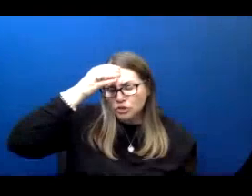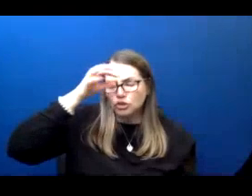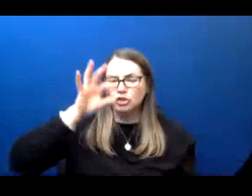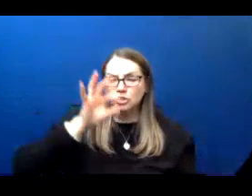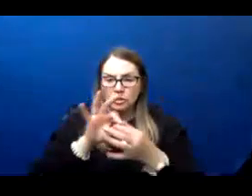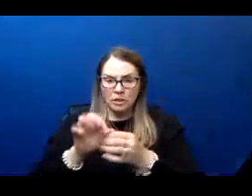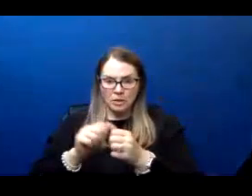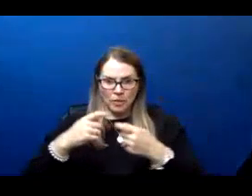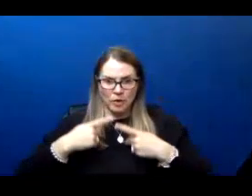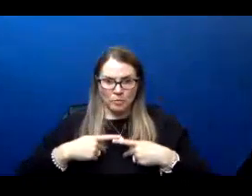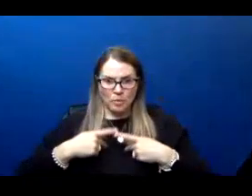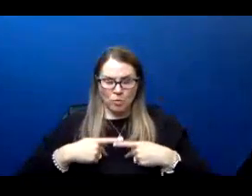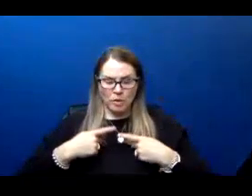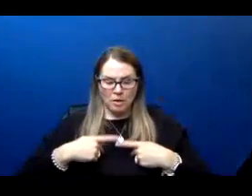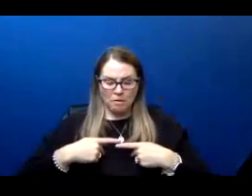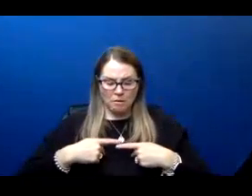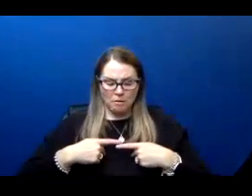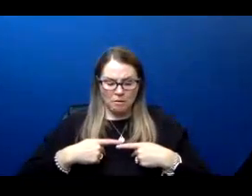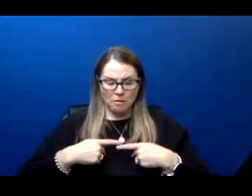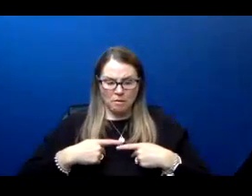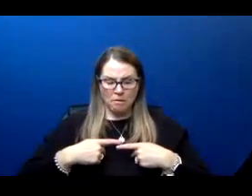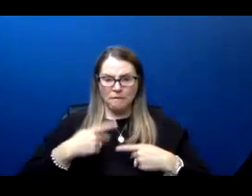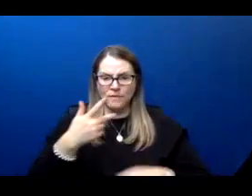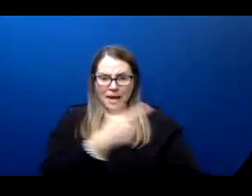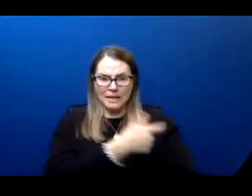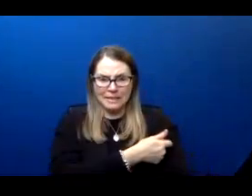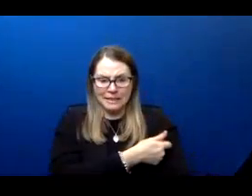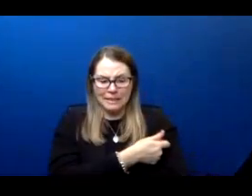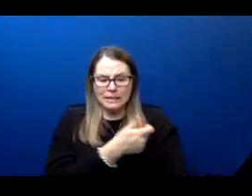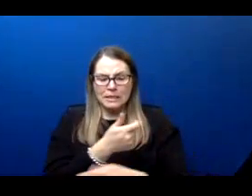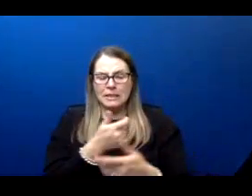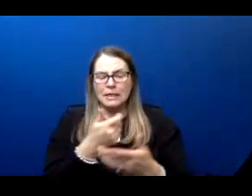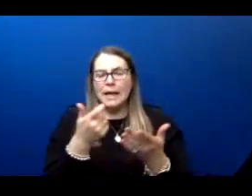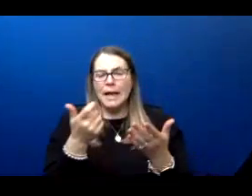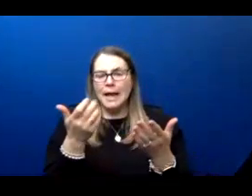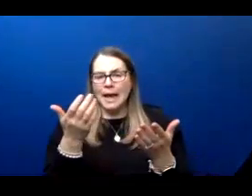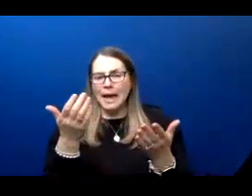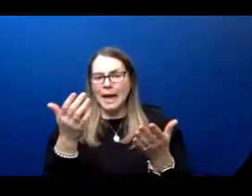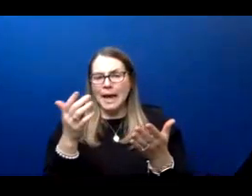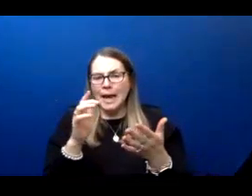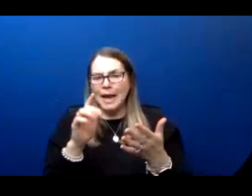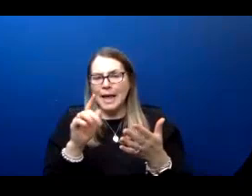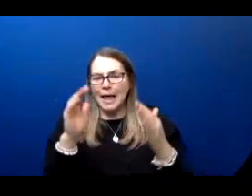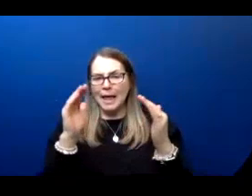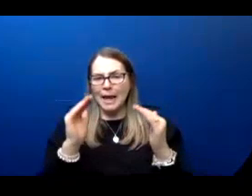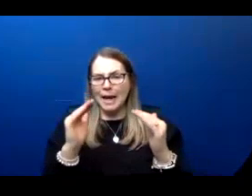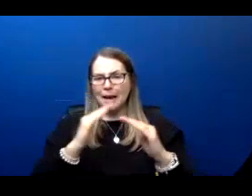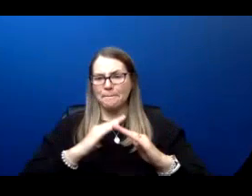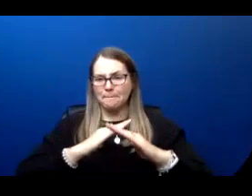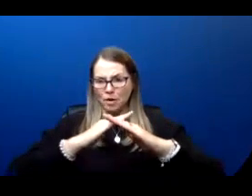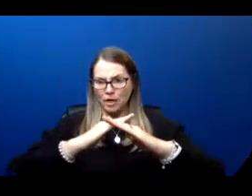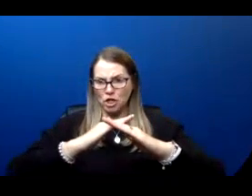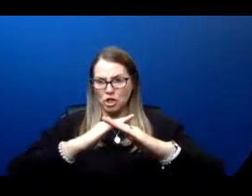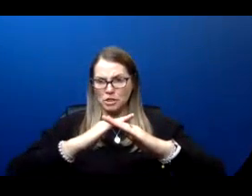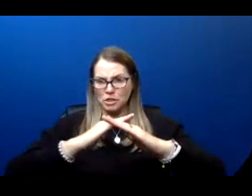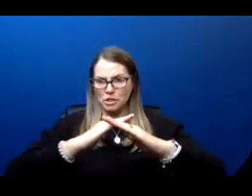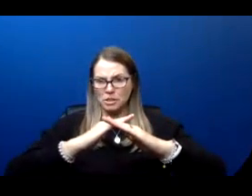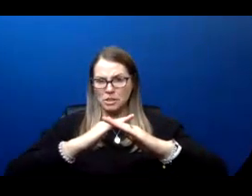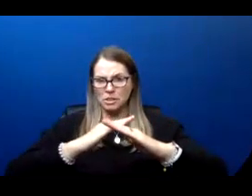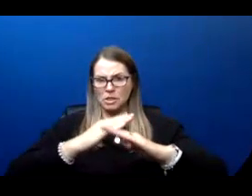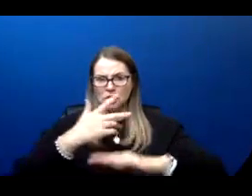was able to get a sense of how much participants knew about it. Theme 3 focused on barriers to vaccine